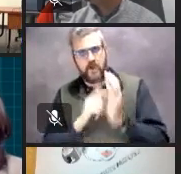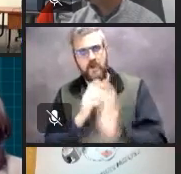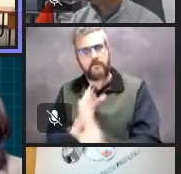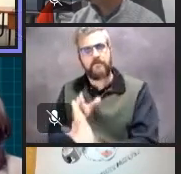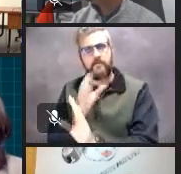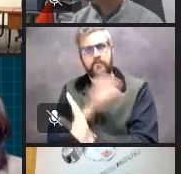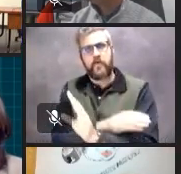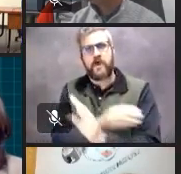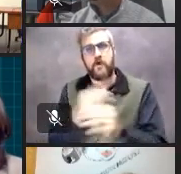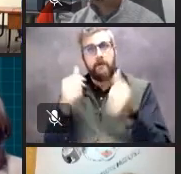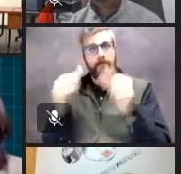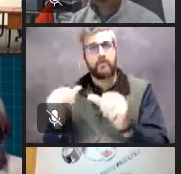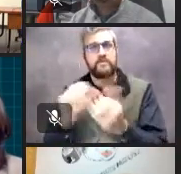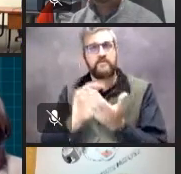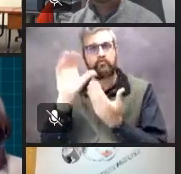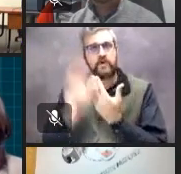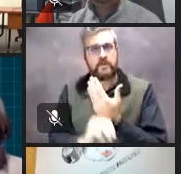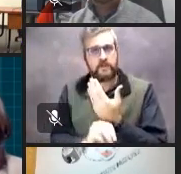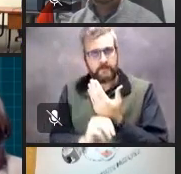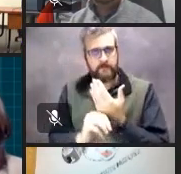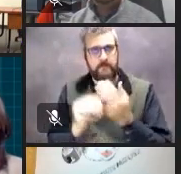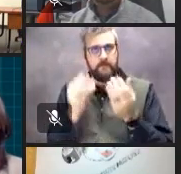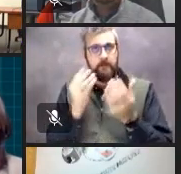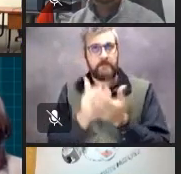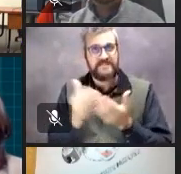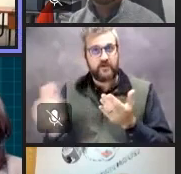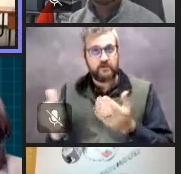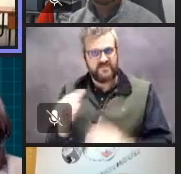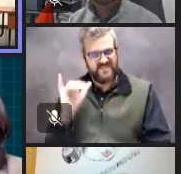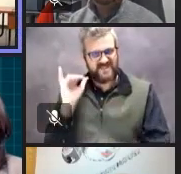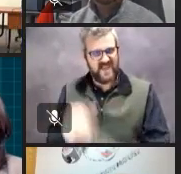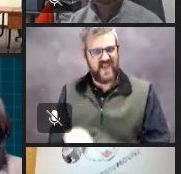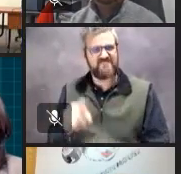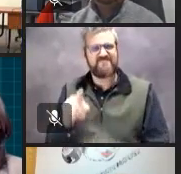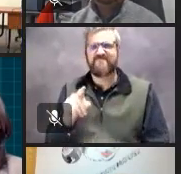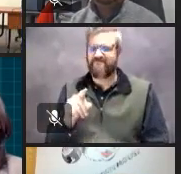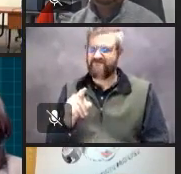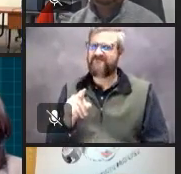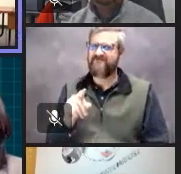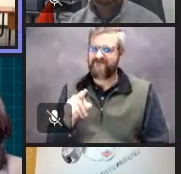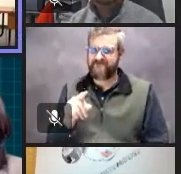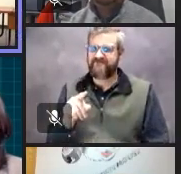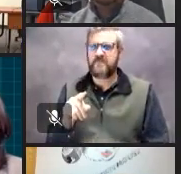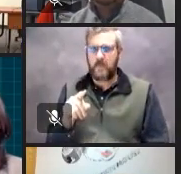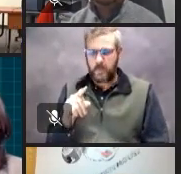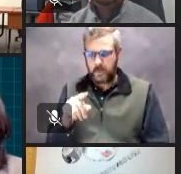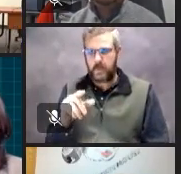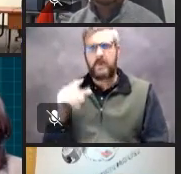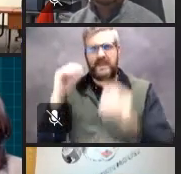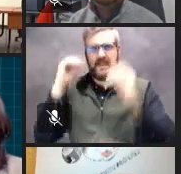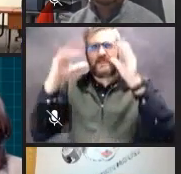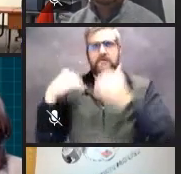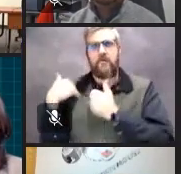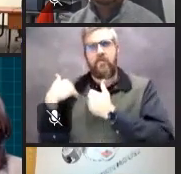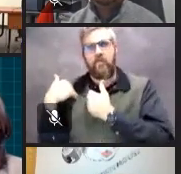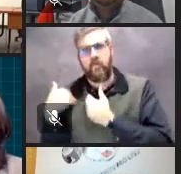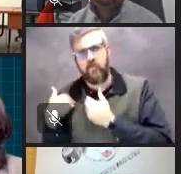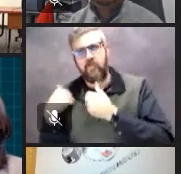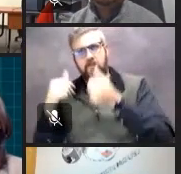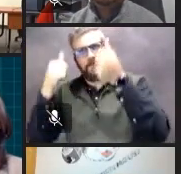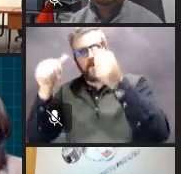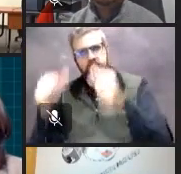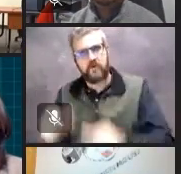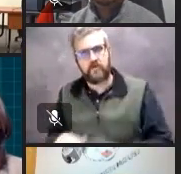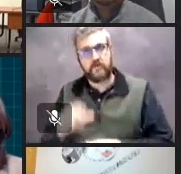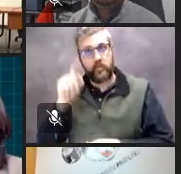curricular materials. I think that can get to be quite a administrative burden on teachers if you have to